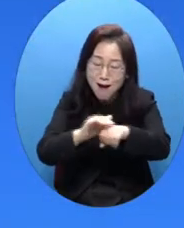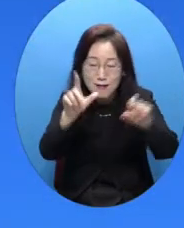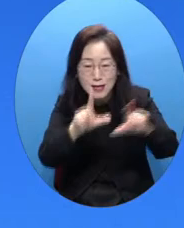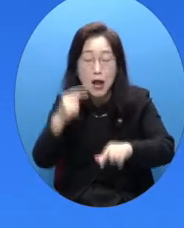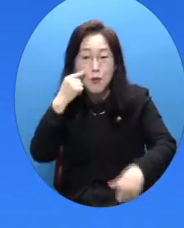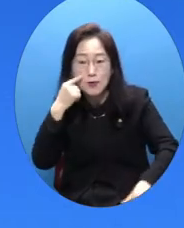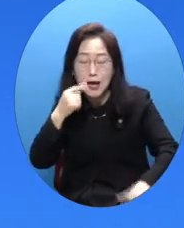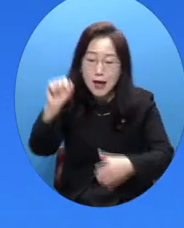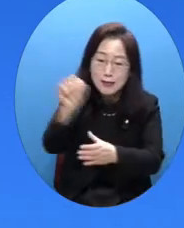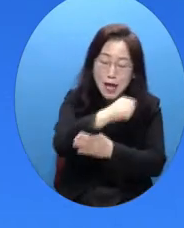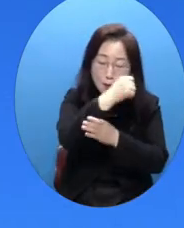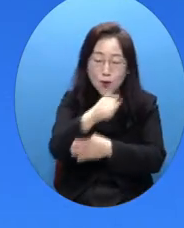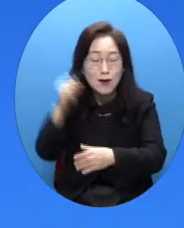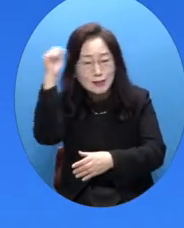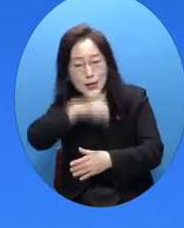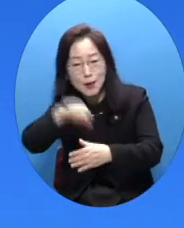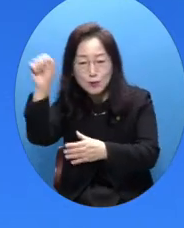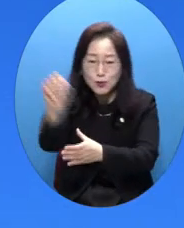40 years ago